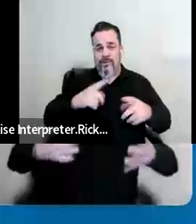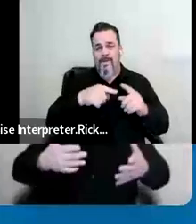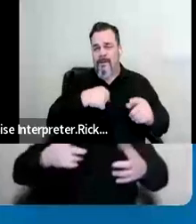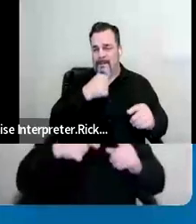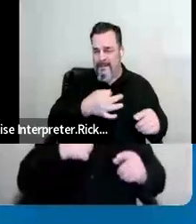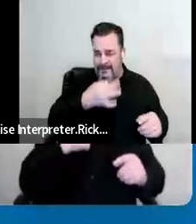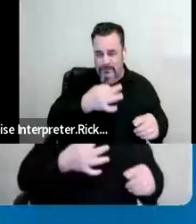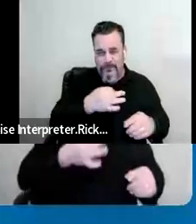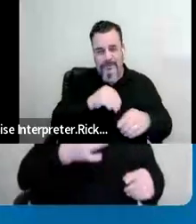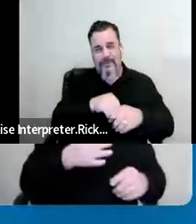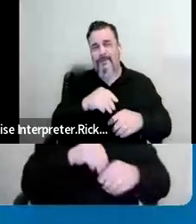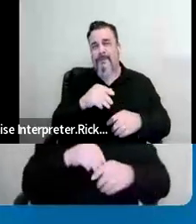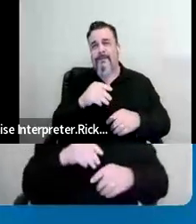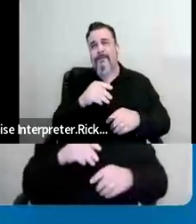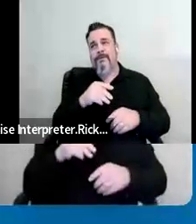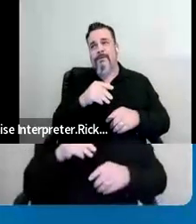expert in